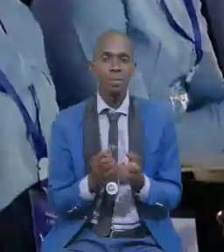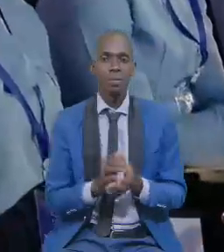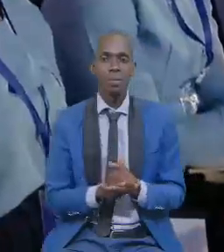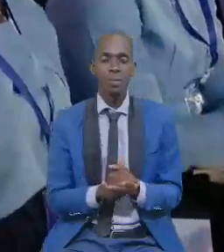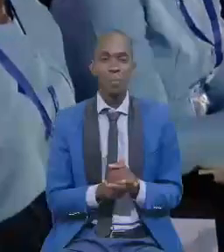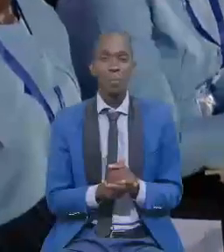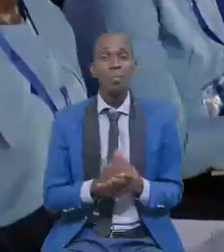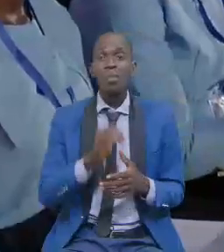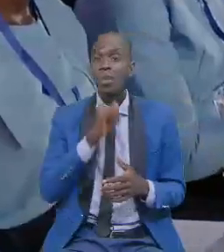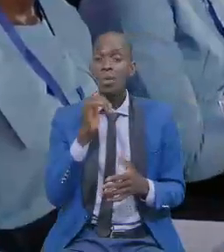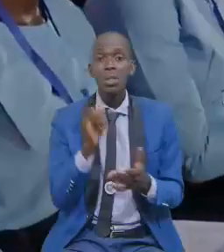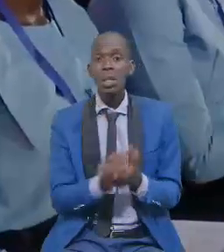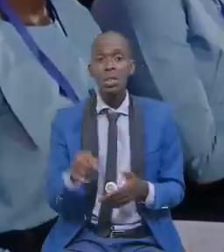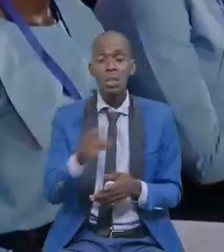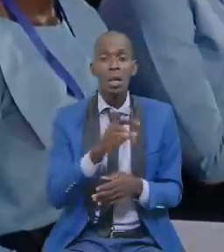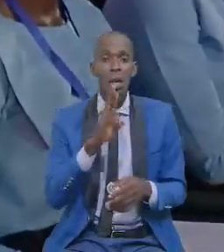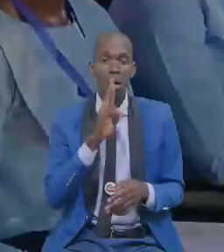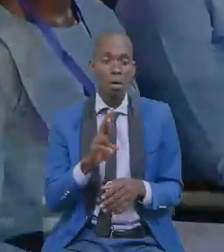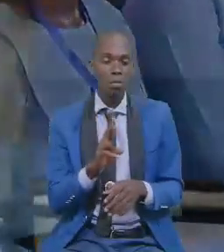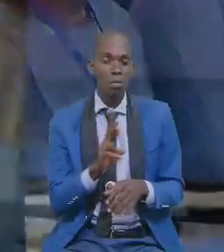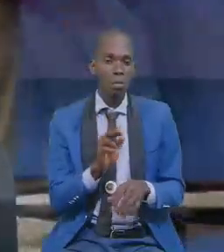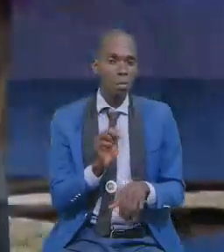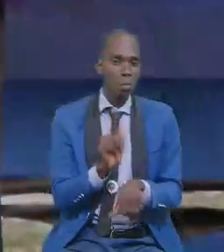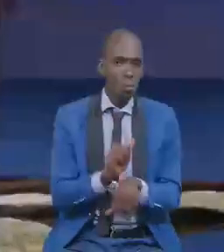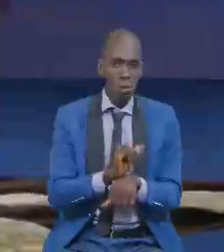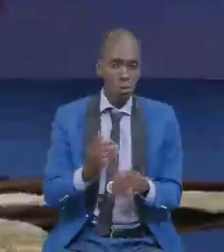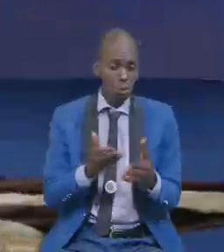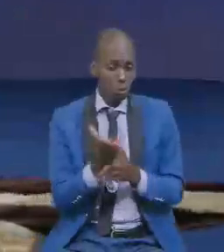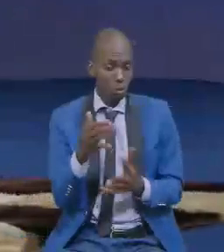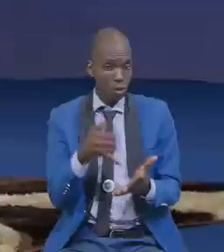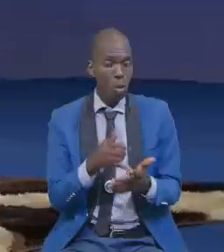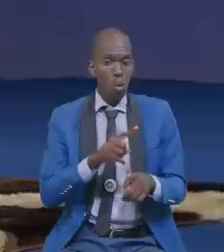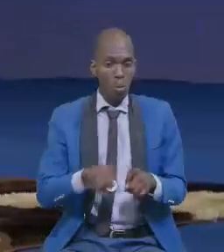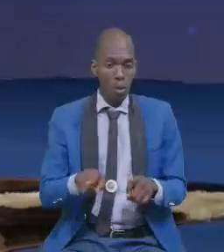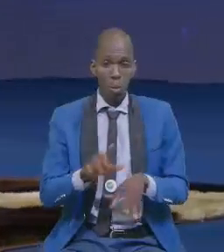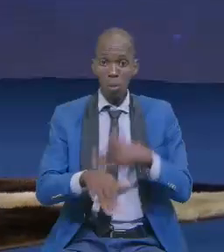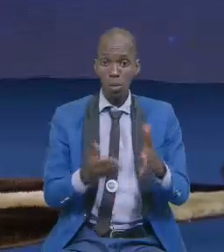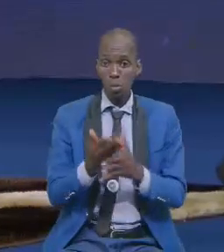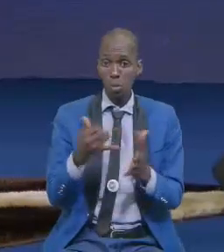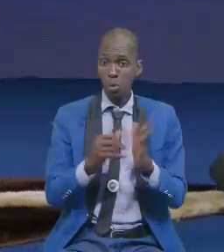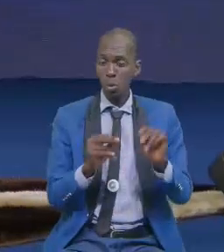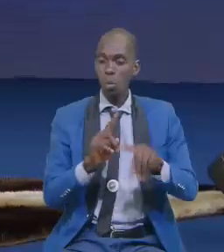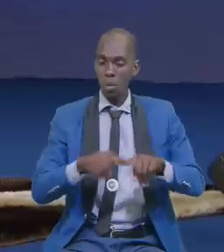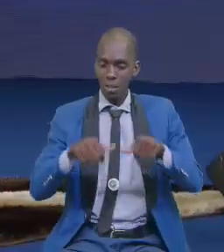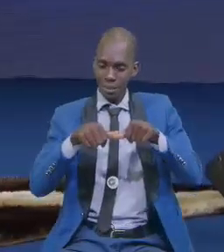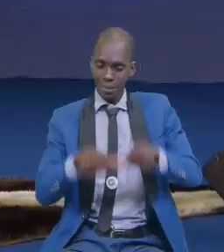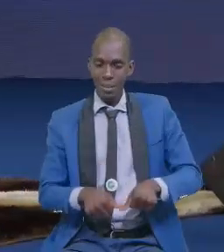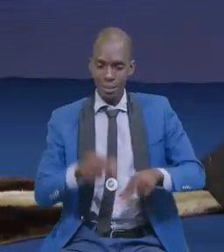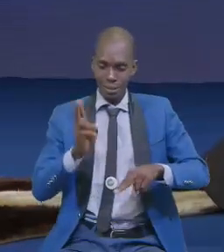Not that they were walking through it, they were staying there, they were sitting in